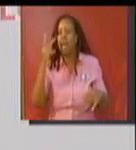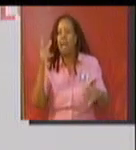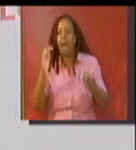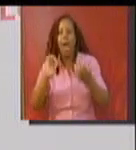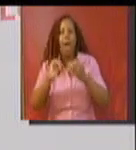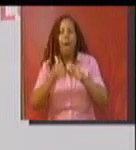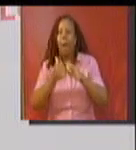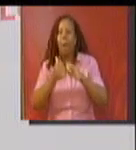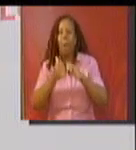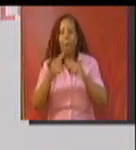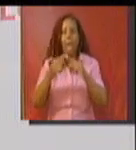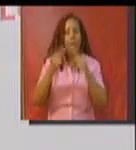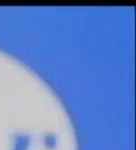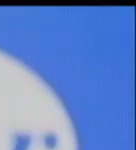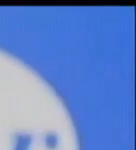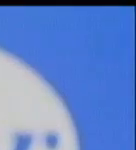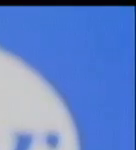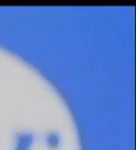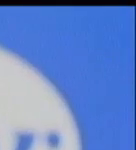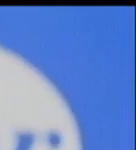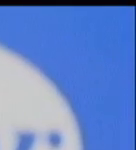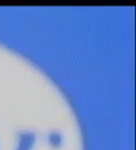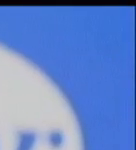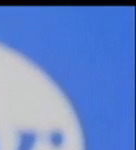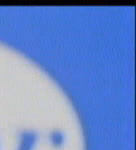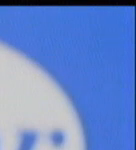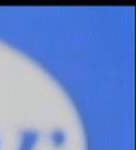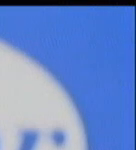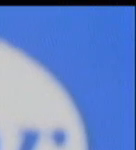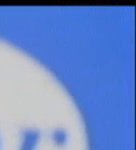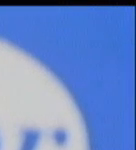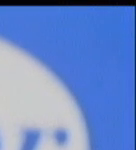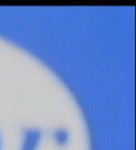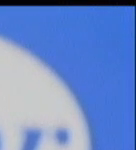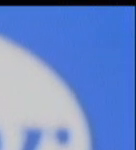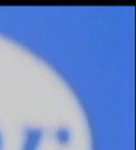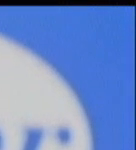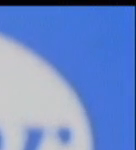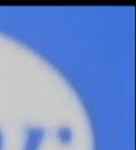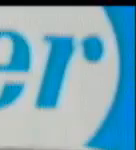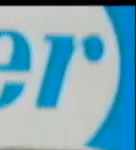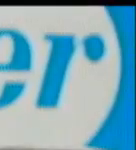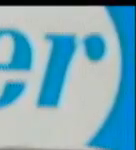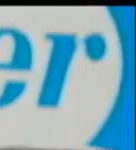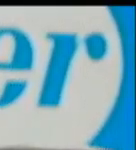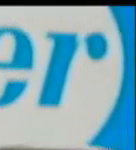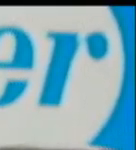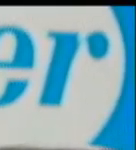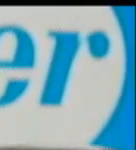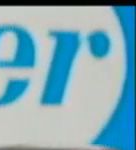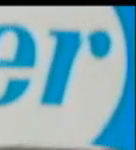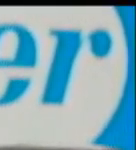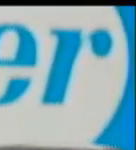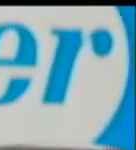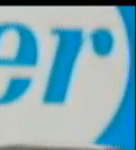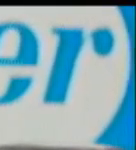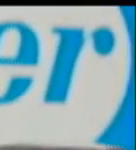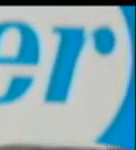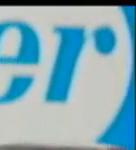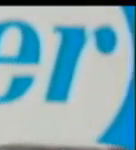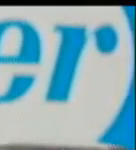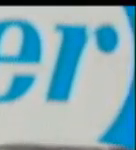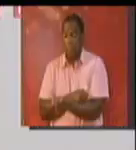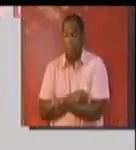occurring as one of the measures. Dr. Parasram adds that the WHO has also updated the guidelines on who can receive the